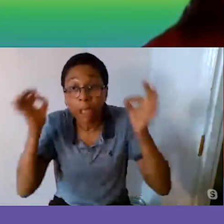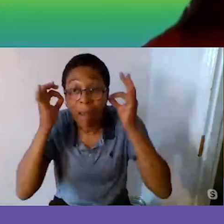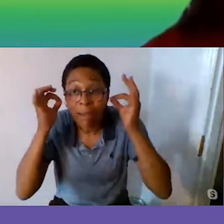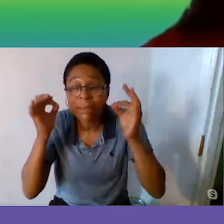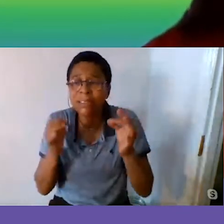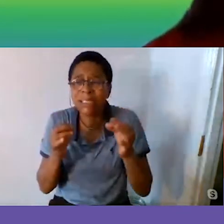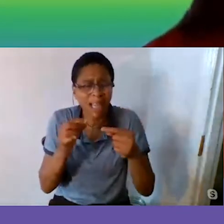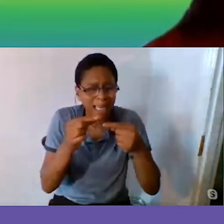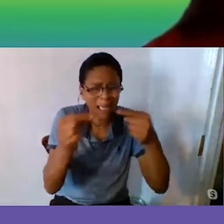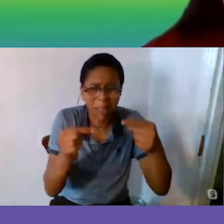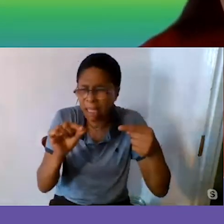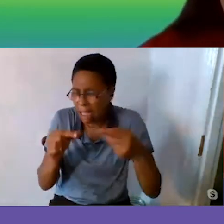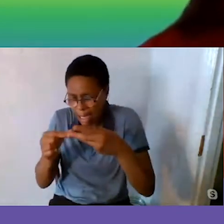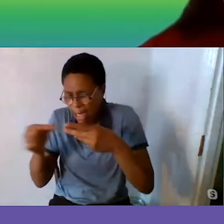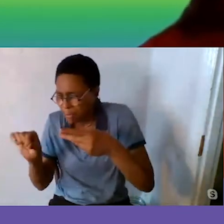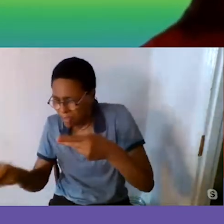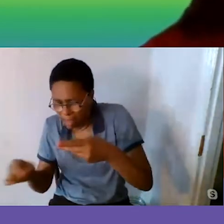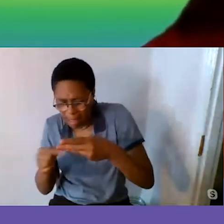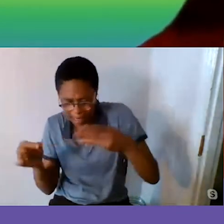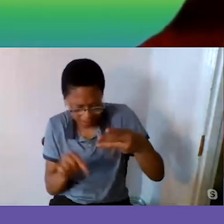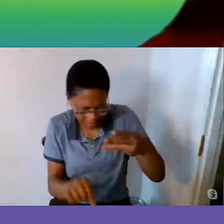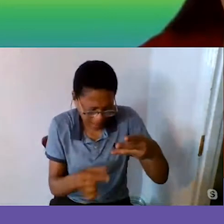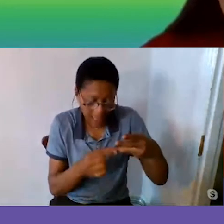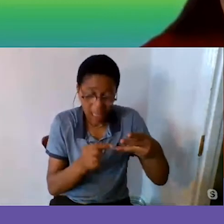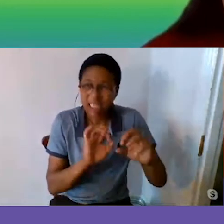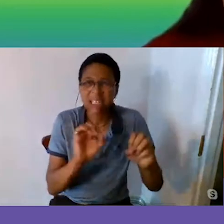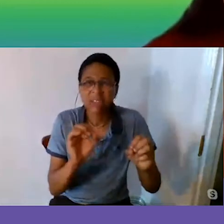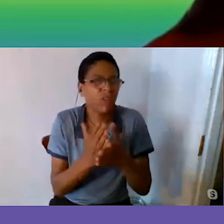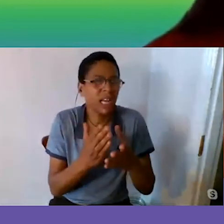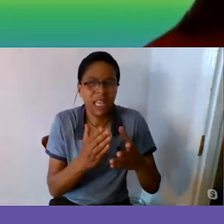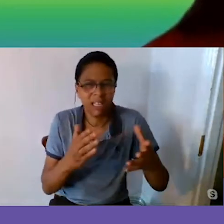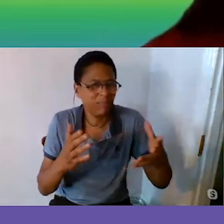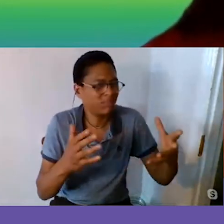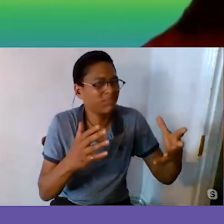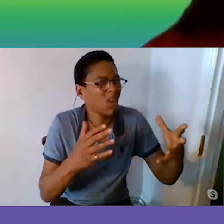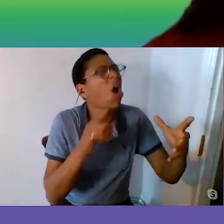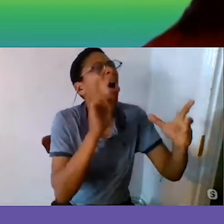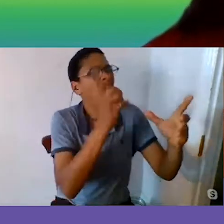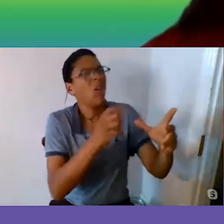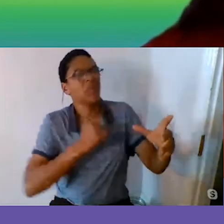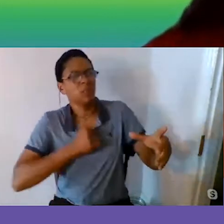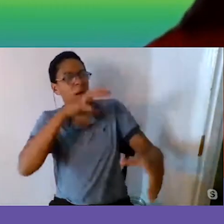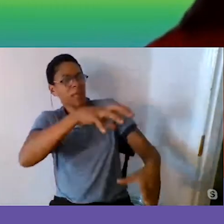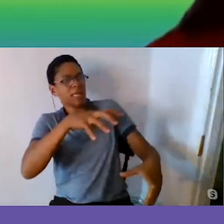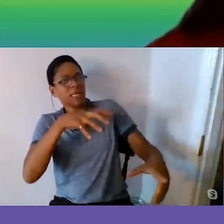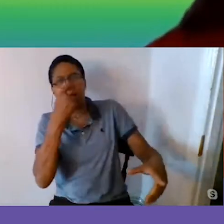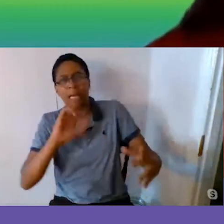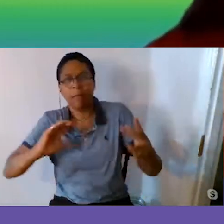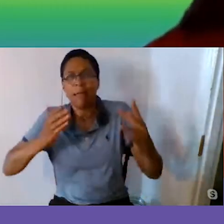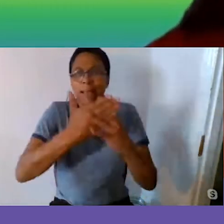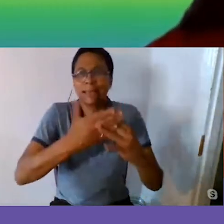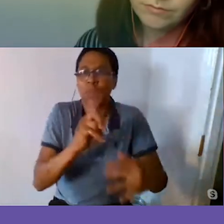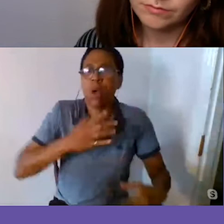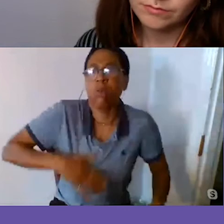pieces. But as I say, it's all very disparate, and that's what we're hoping to bring together. And actually, as we expand, we hope to bring some of those podcasts that talk